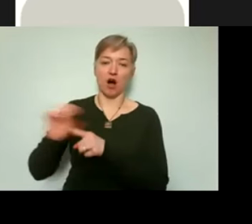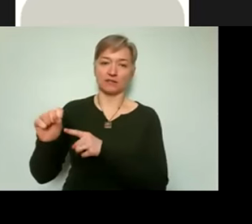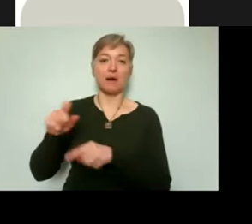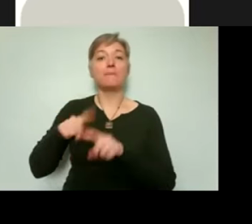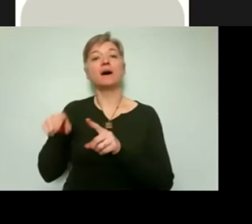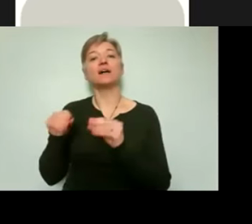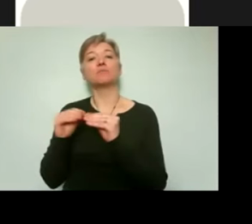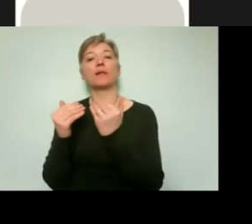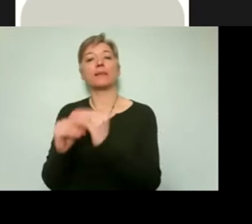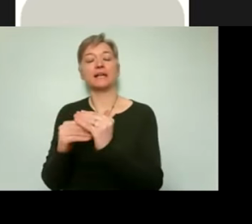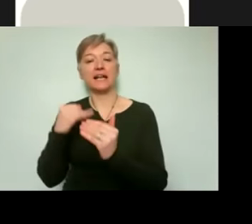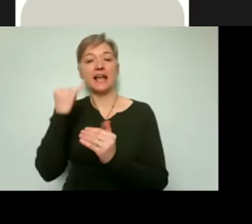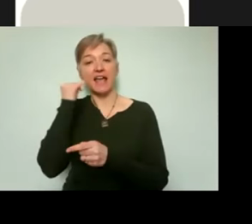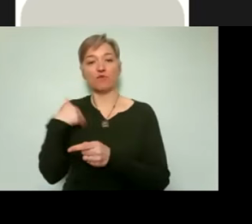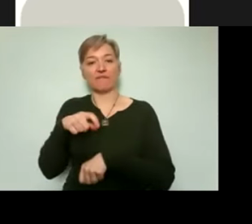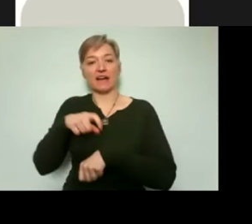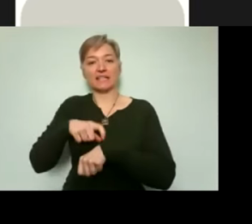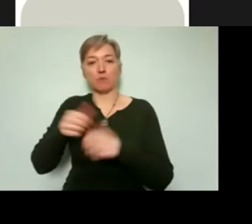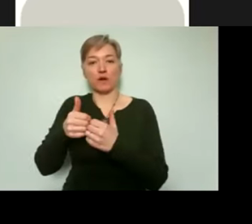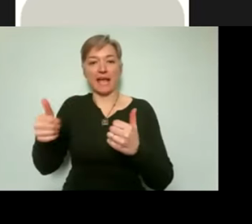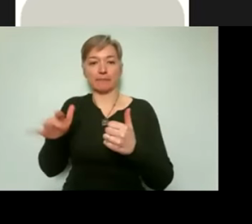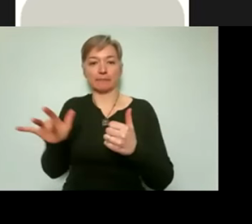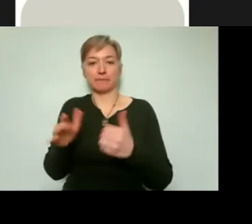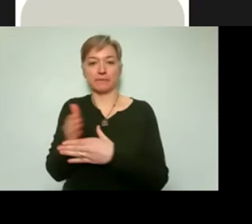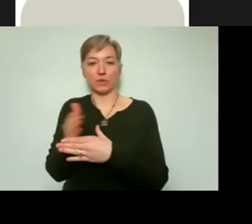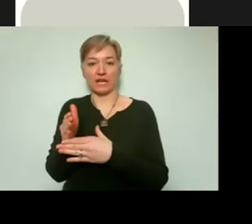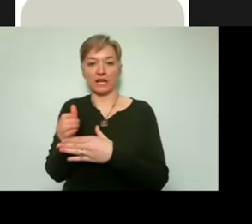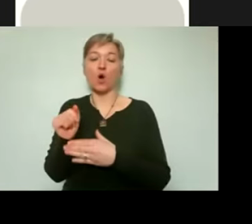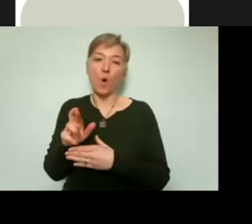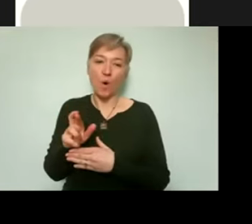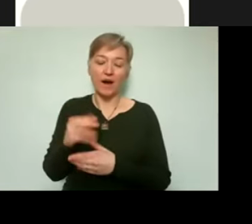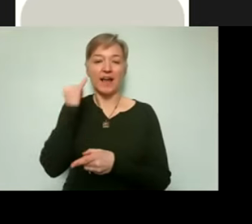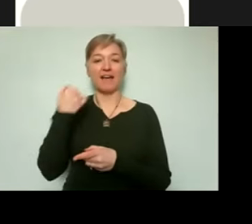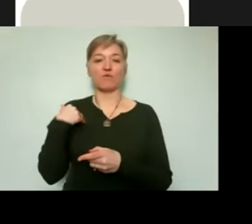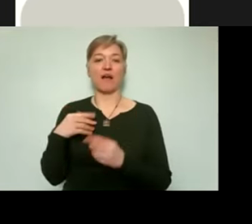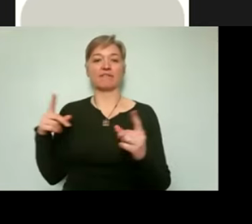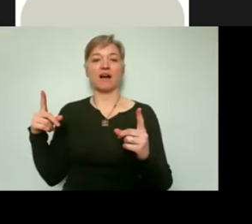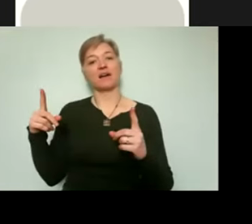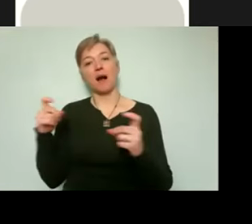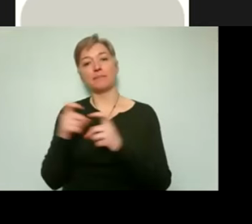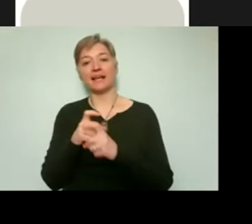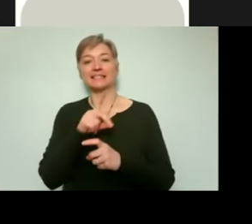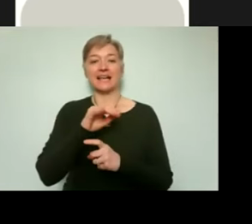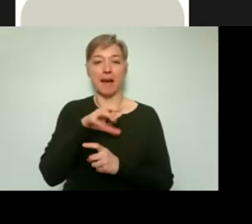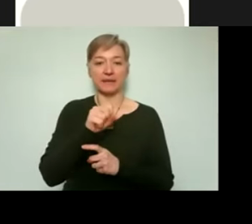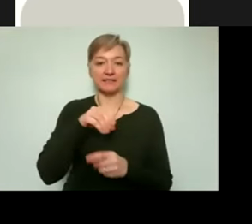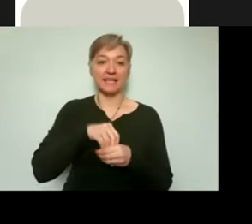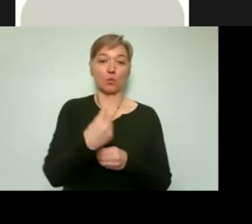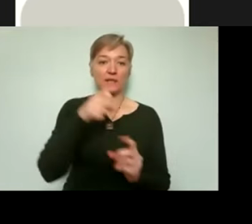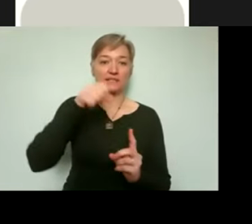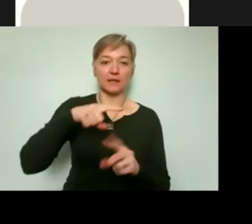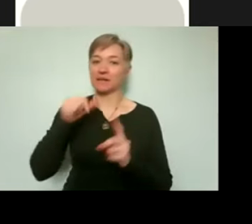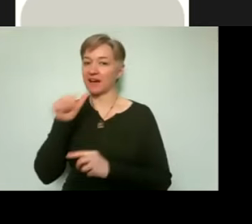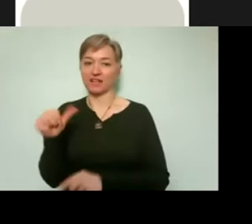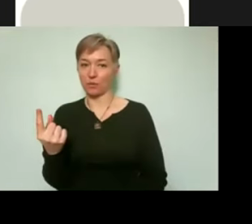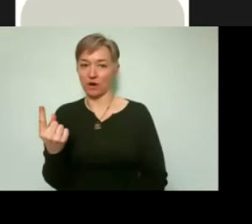there's a temporal gap between them or if there are complex dynamics in one signal but not the other. So they're not really very